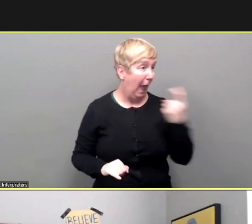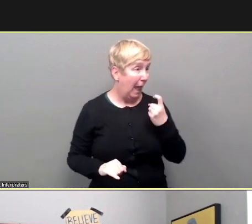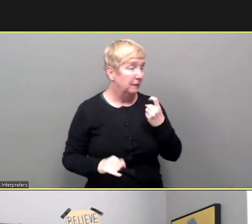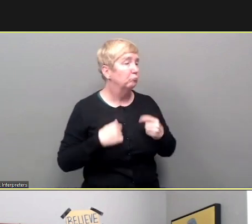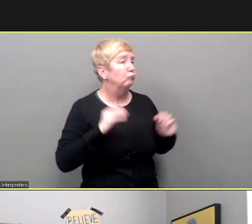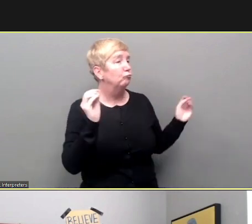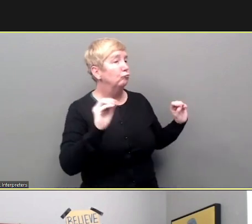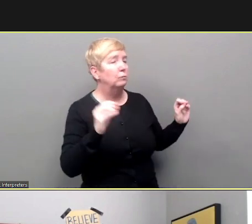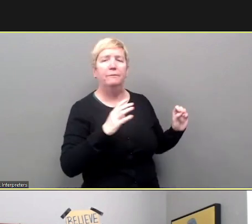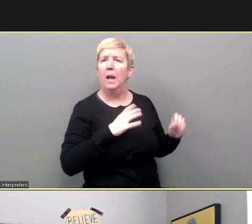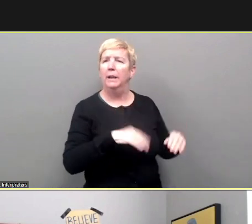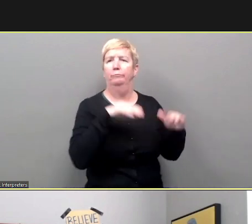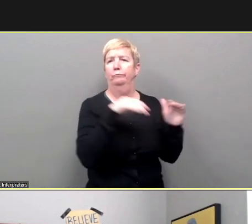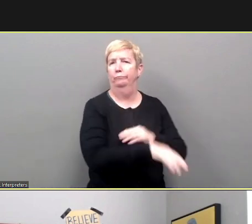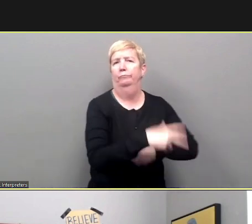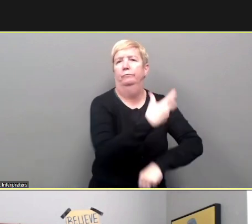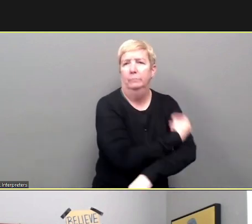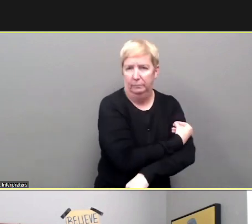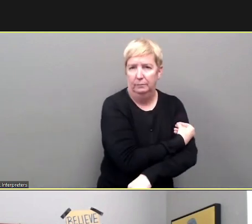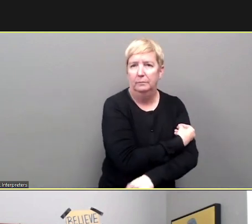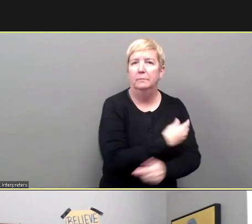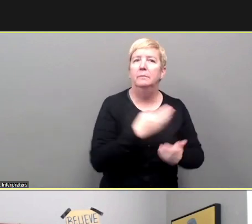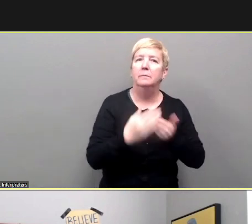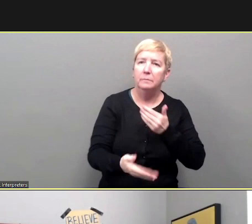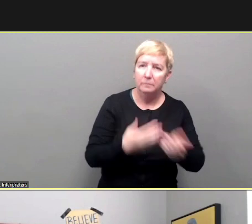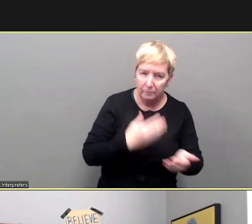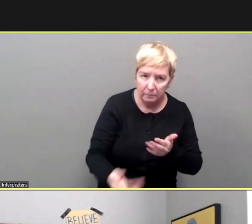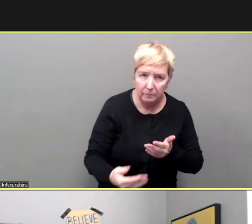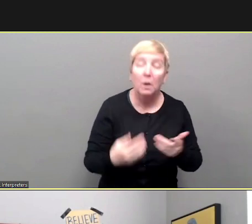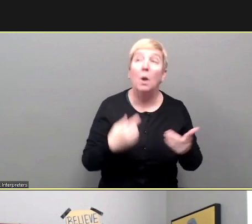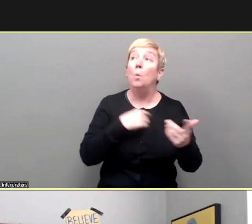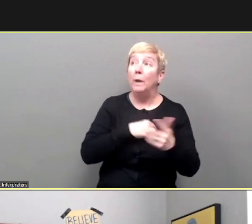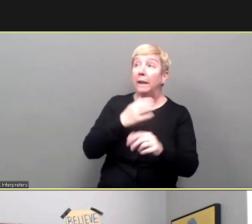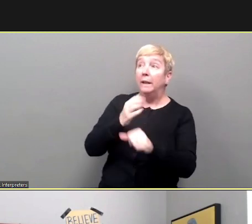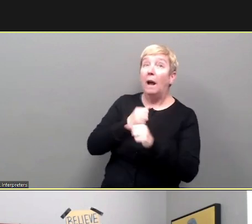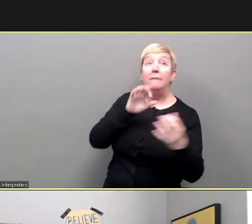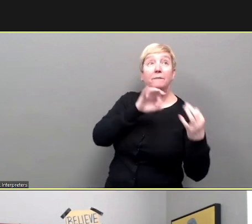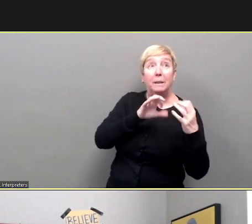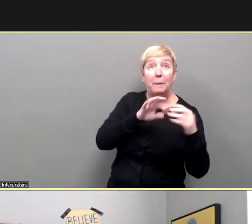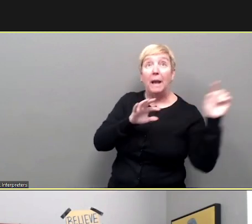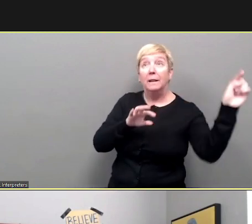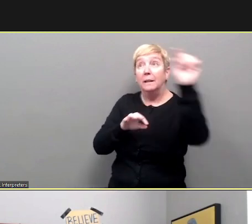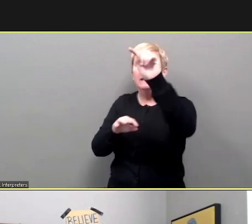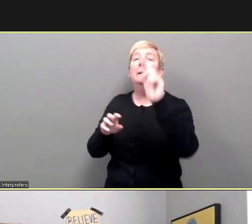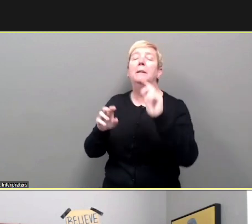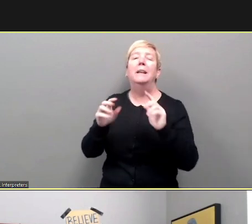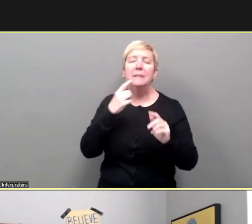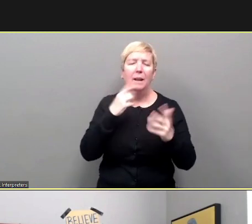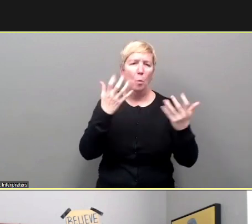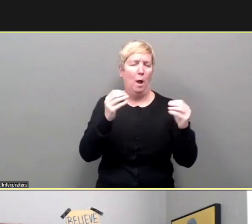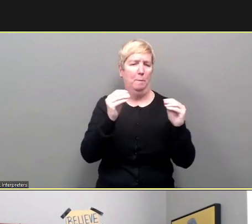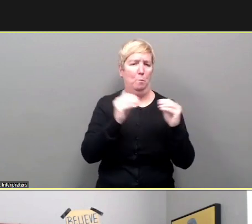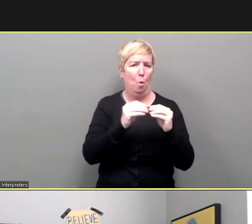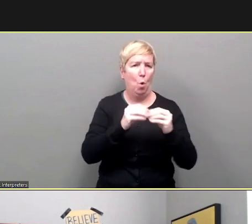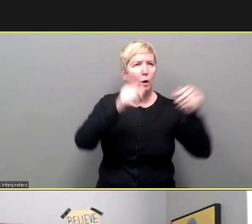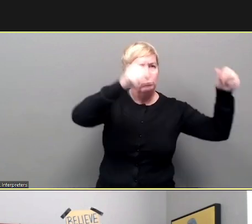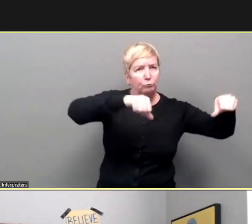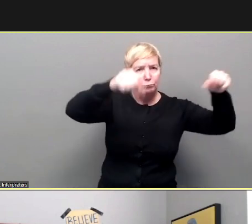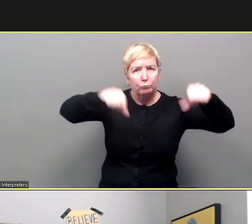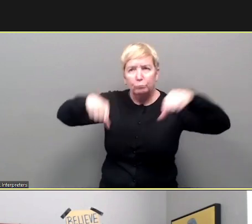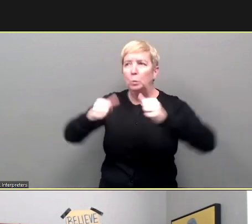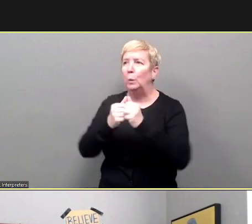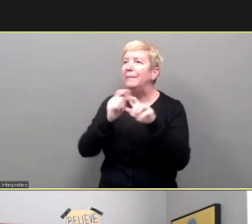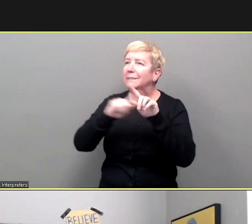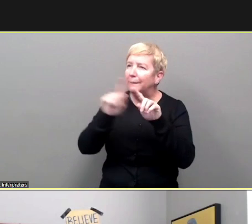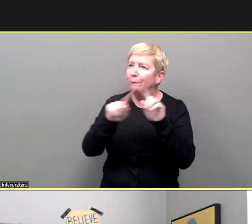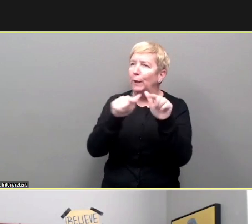We're working hard on our team to we've gotten some feedback that we need more signage in different languages. So we'll be working on that, but just